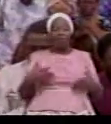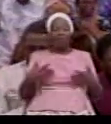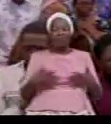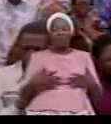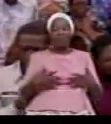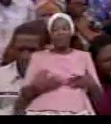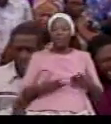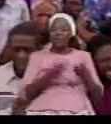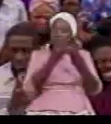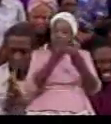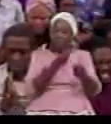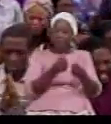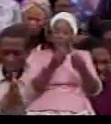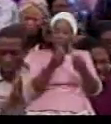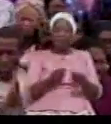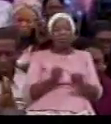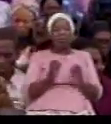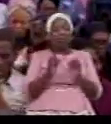Feed well.